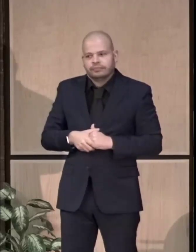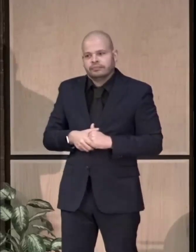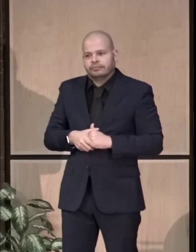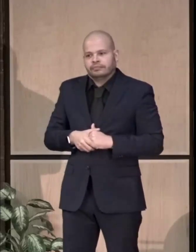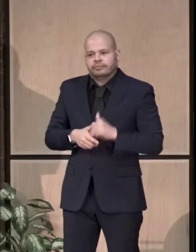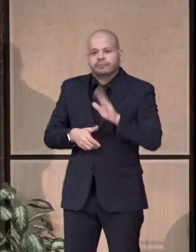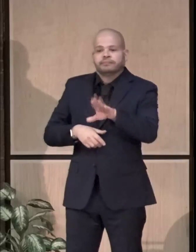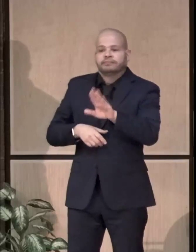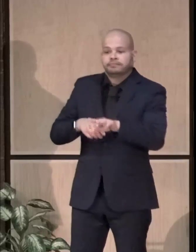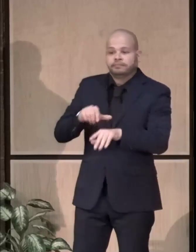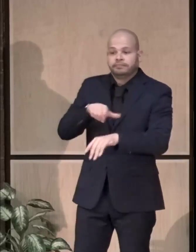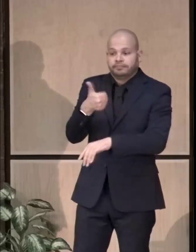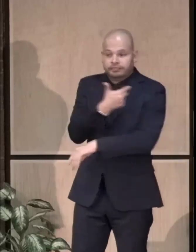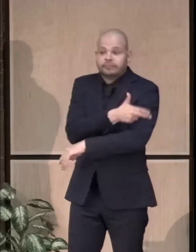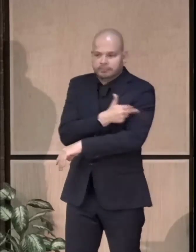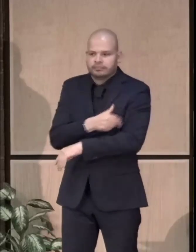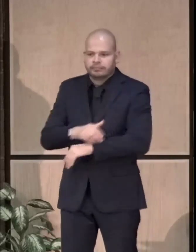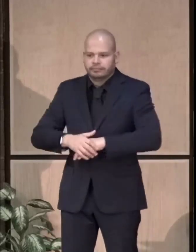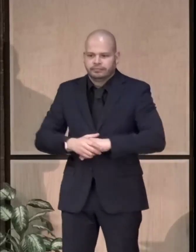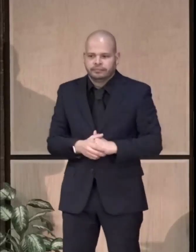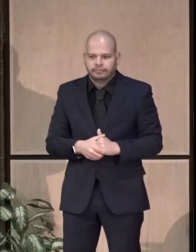What do you recall learning